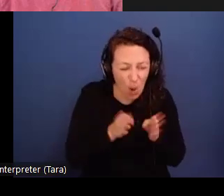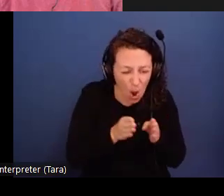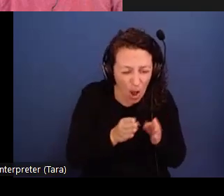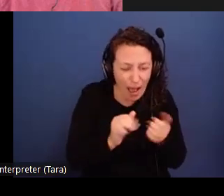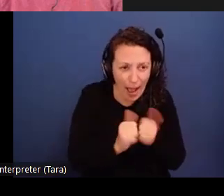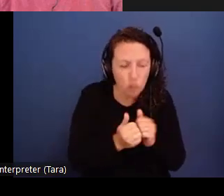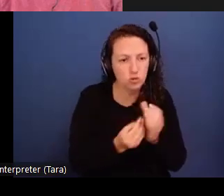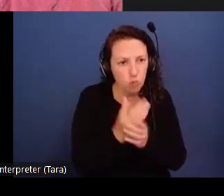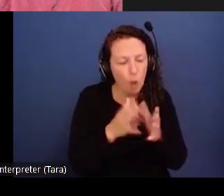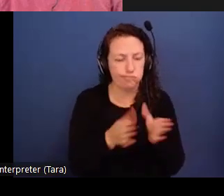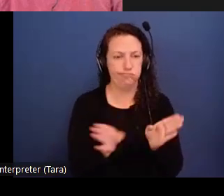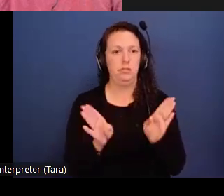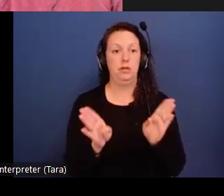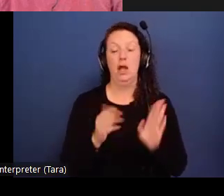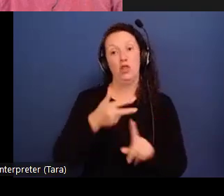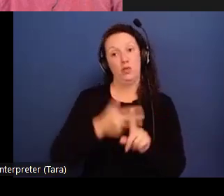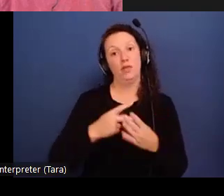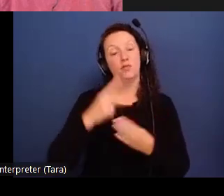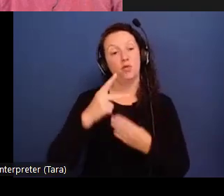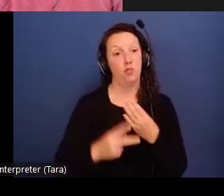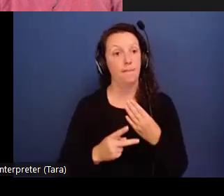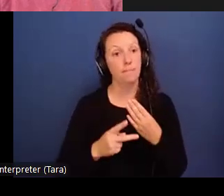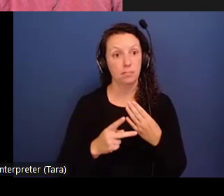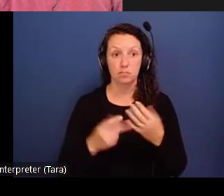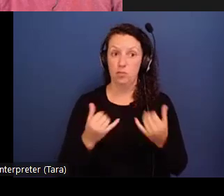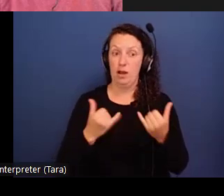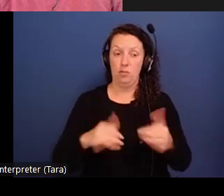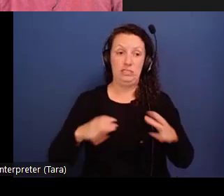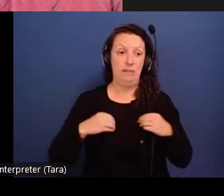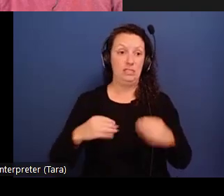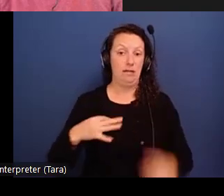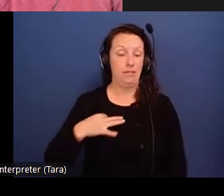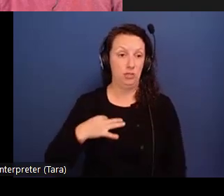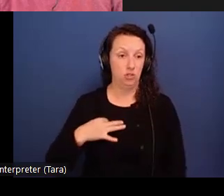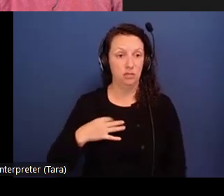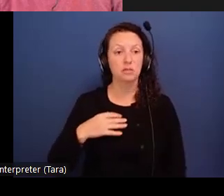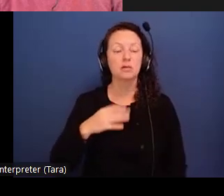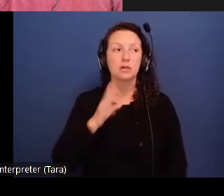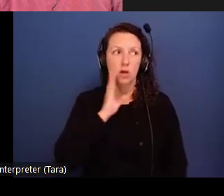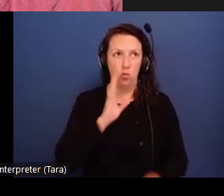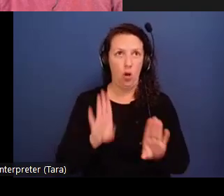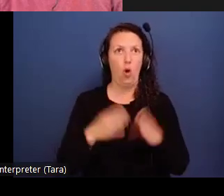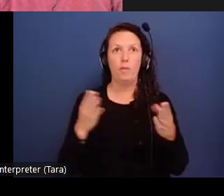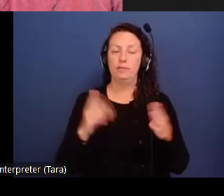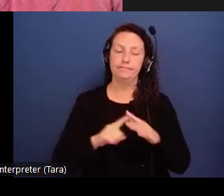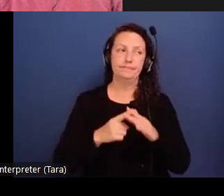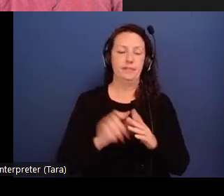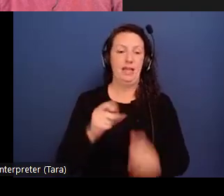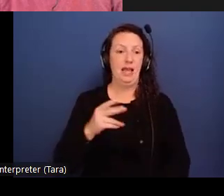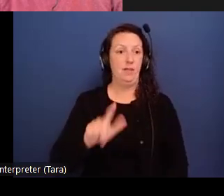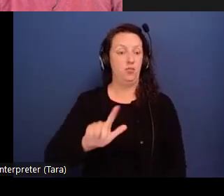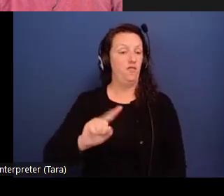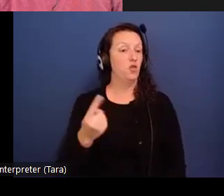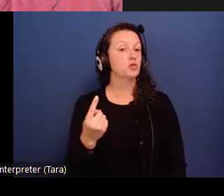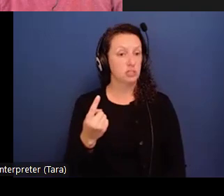are accepting applications for the Igniting Idea programs, which kicks off on April 1st. It